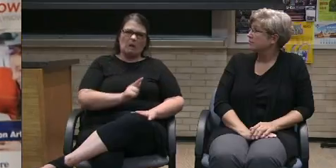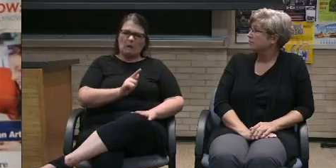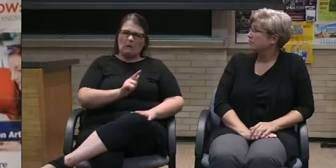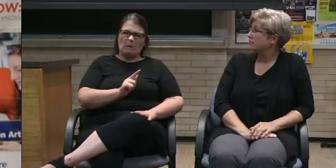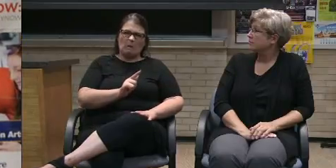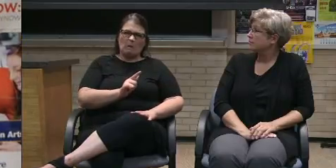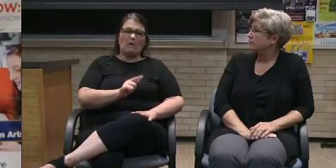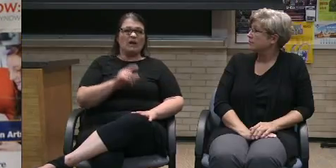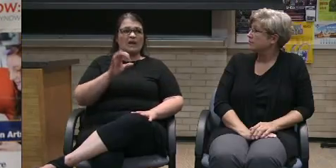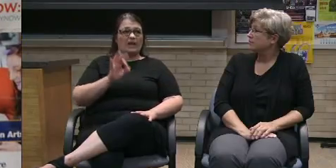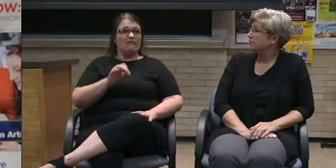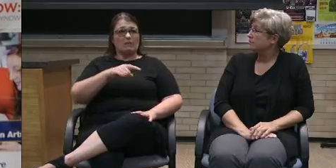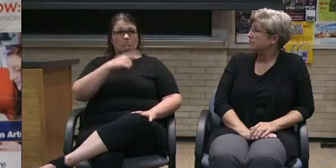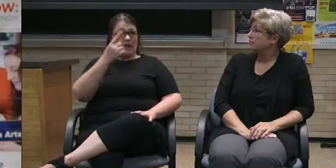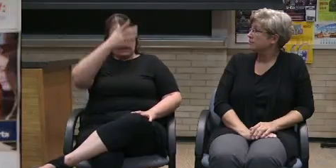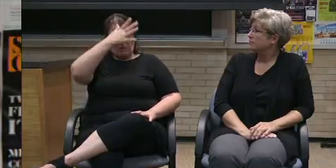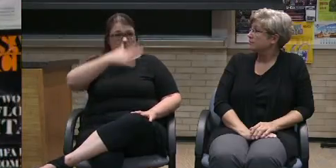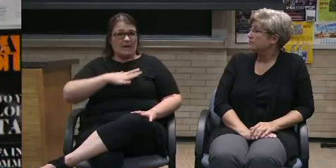was 8%.